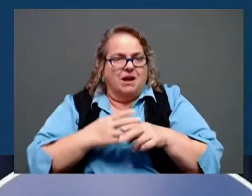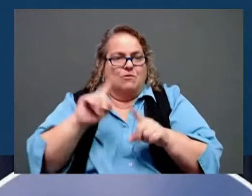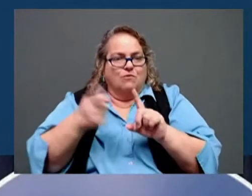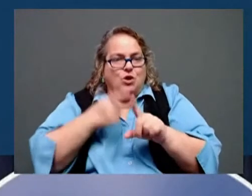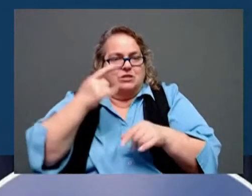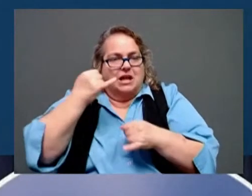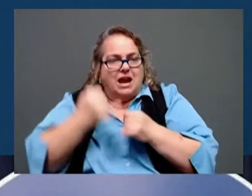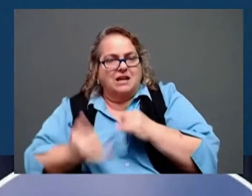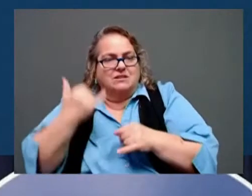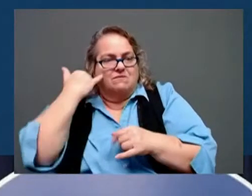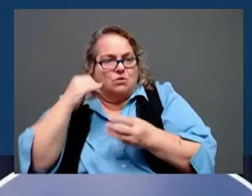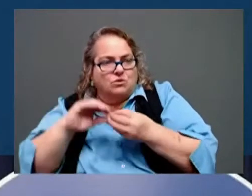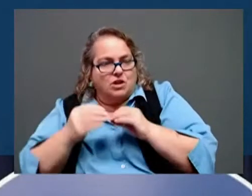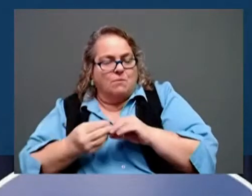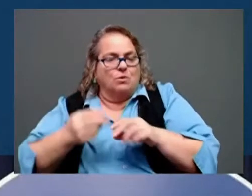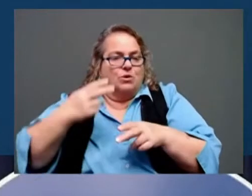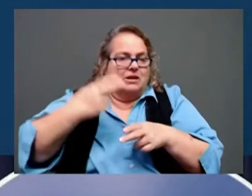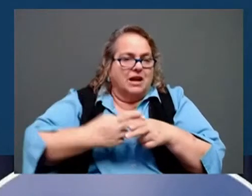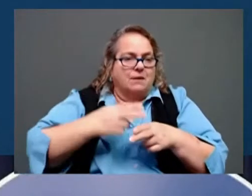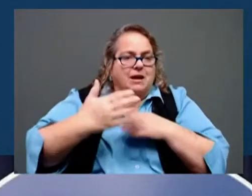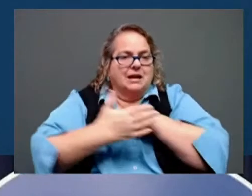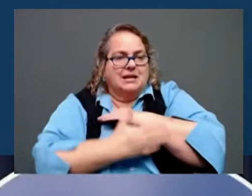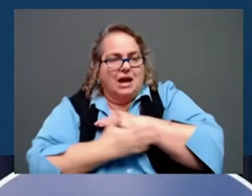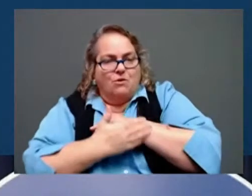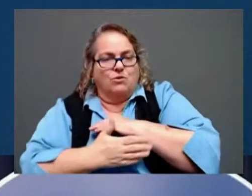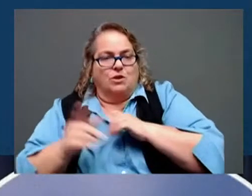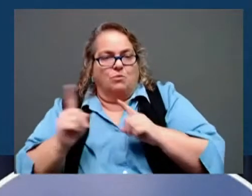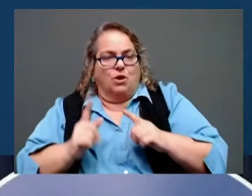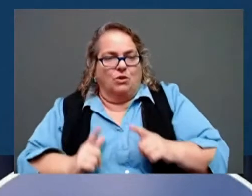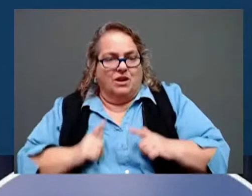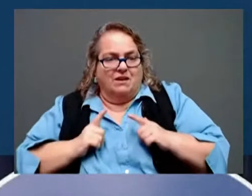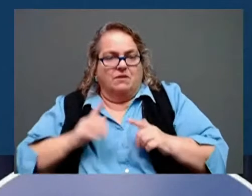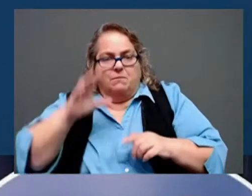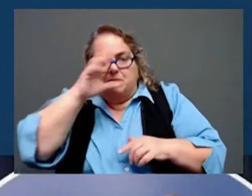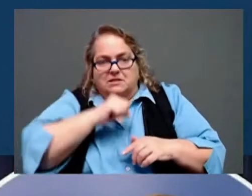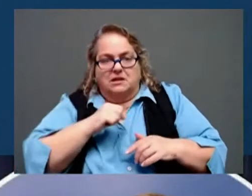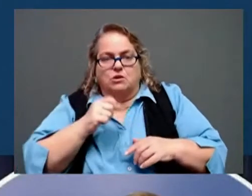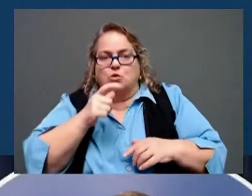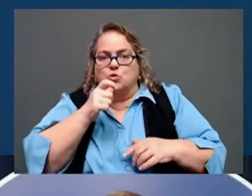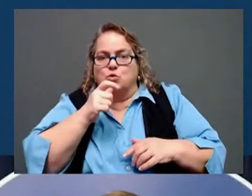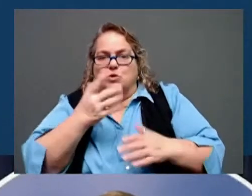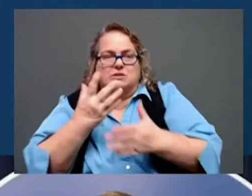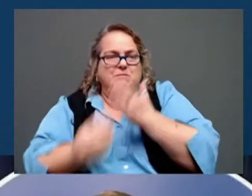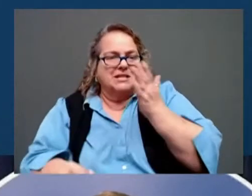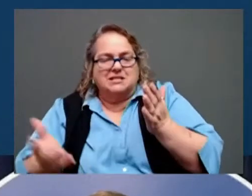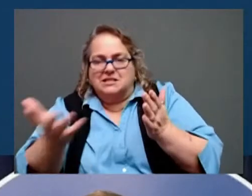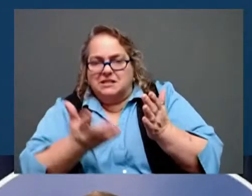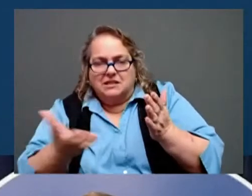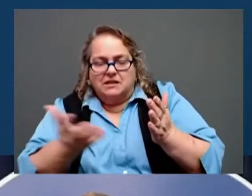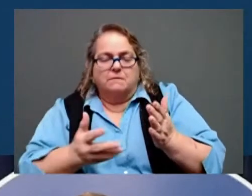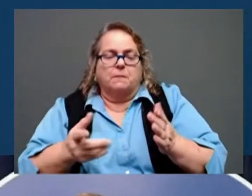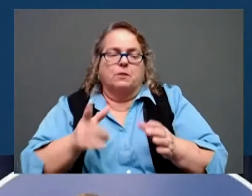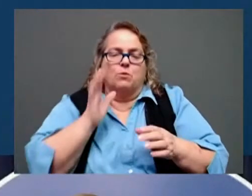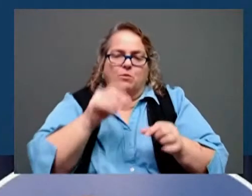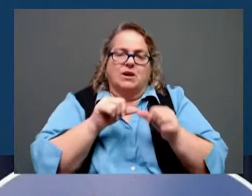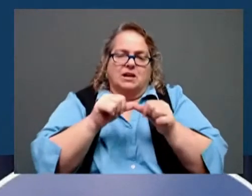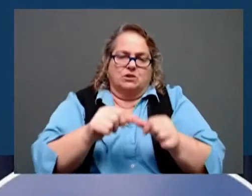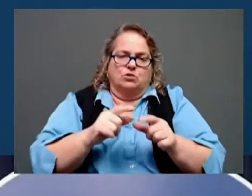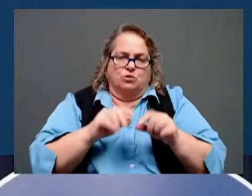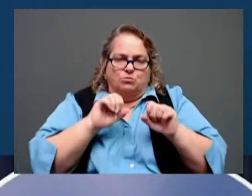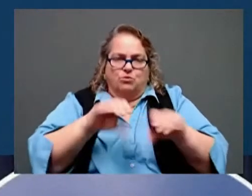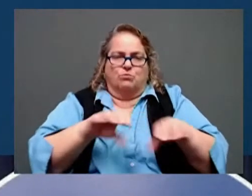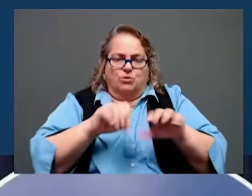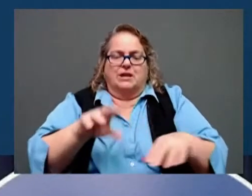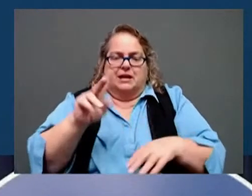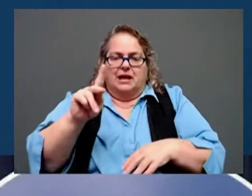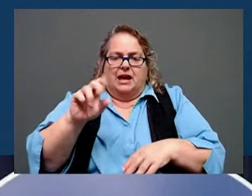social media as well, and we just ask those in the media to continue to put out those KSP numbers and the